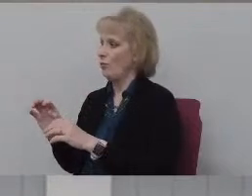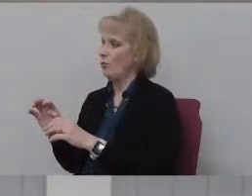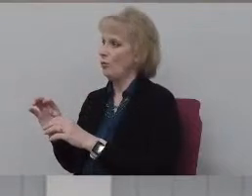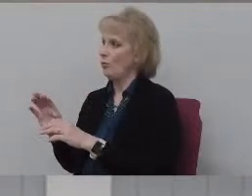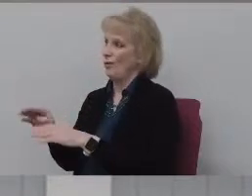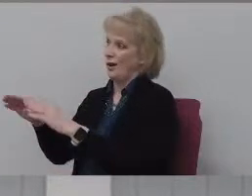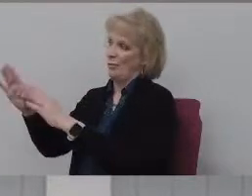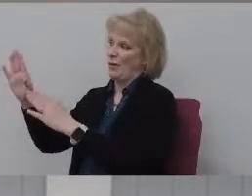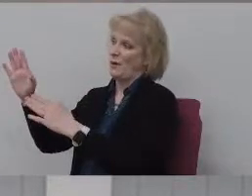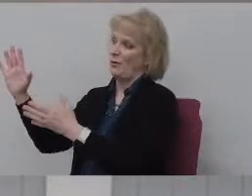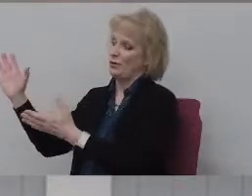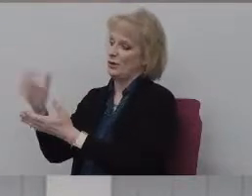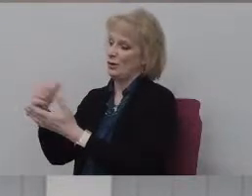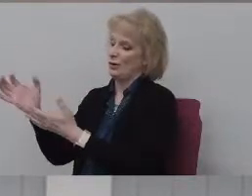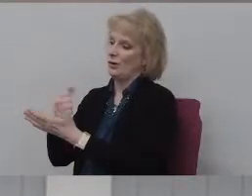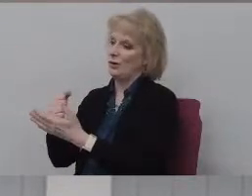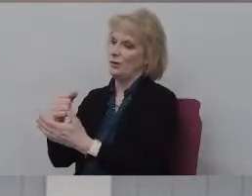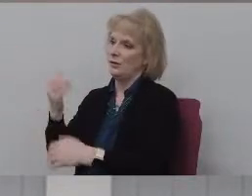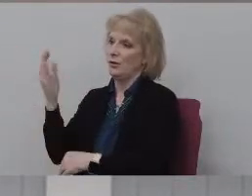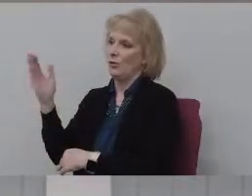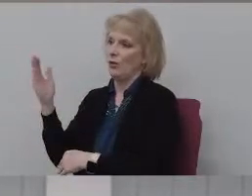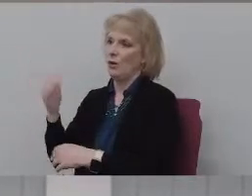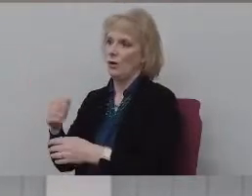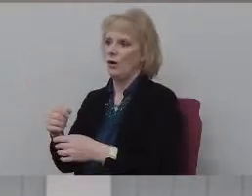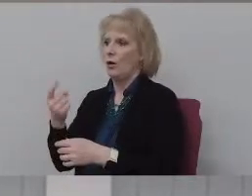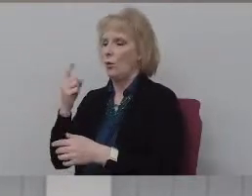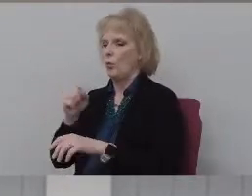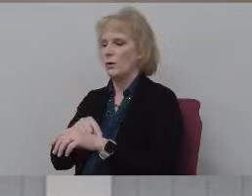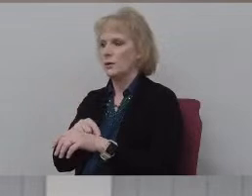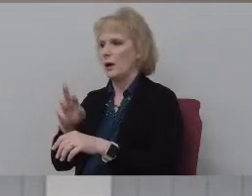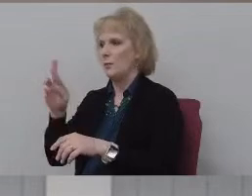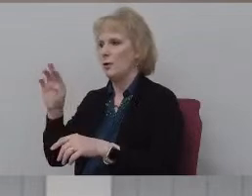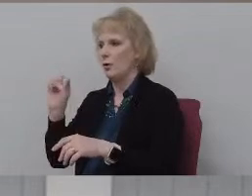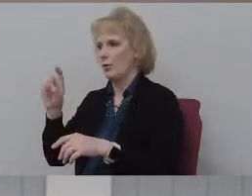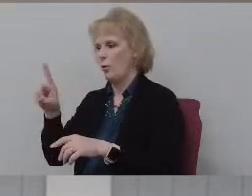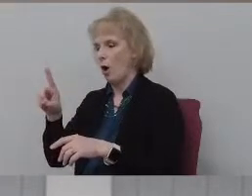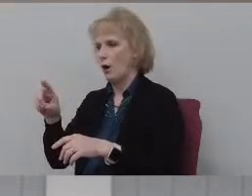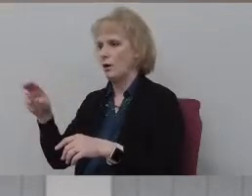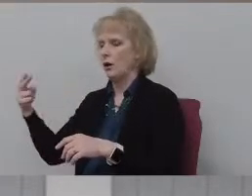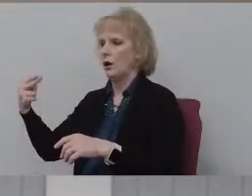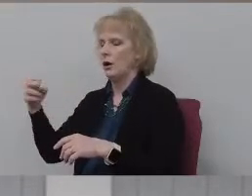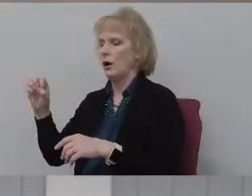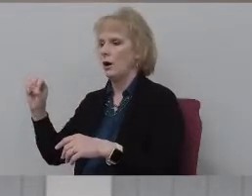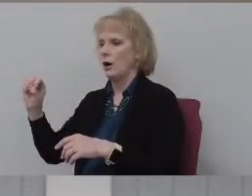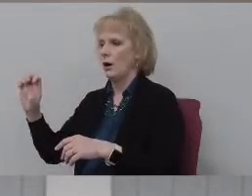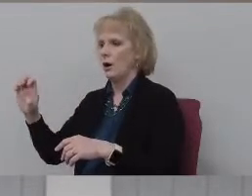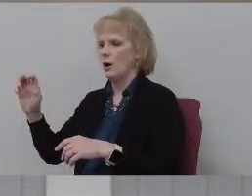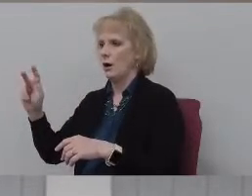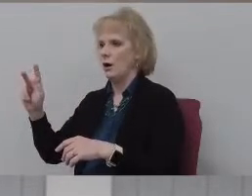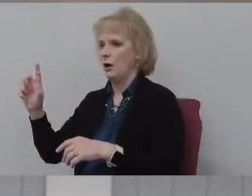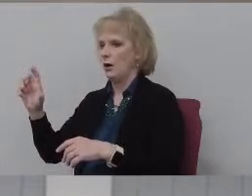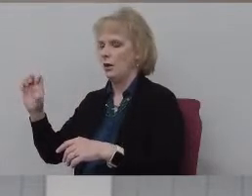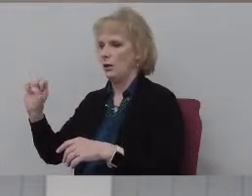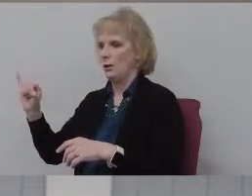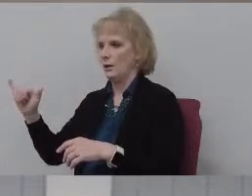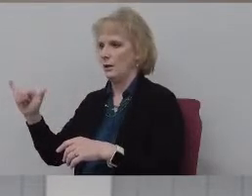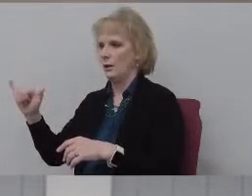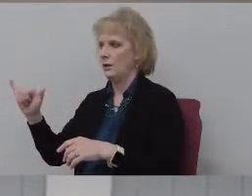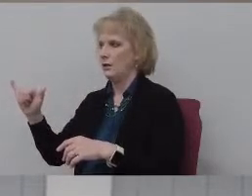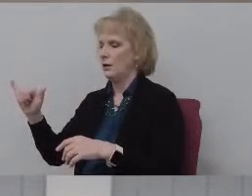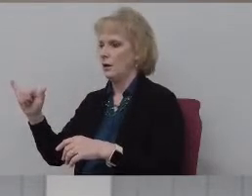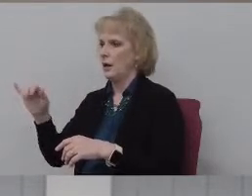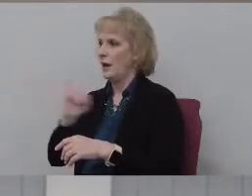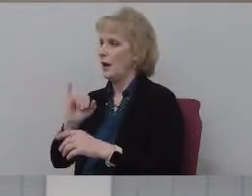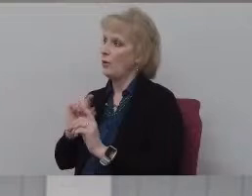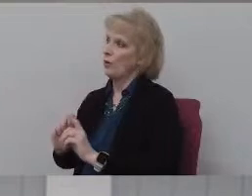get firewood for this monstrous thing. One time Rod Hockley and I went up into the woods together and to get wood and in my truck, and